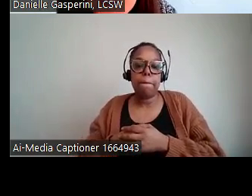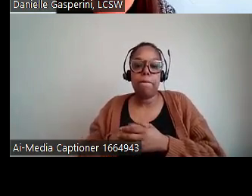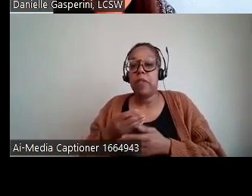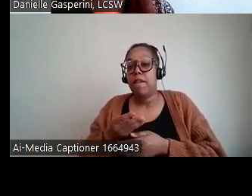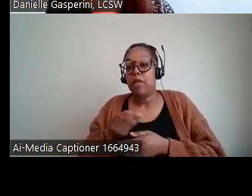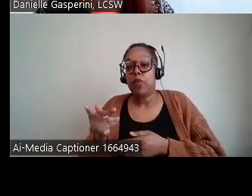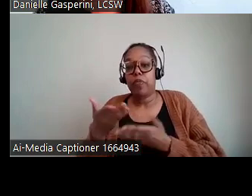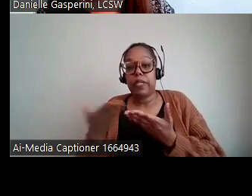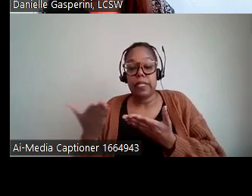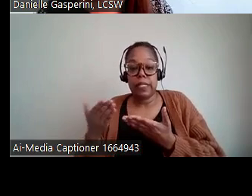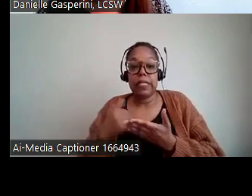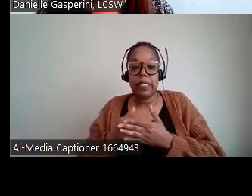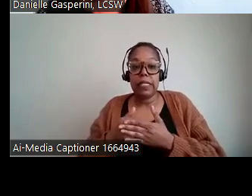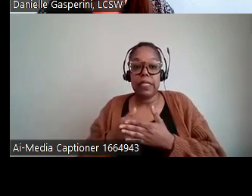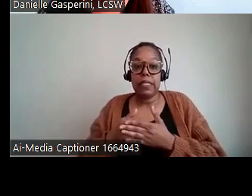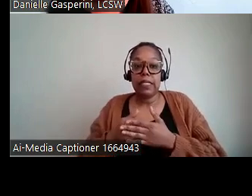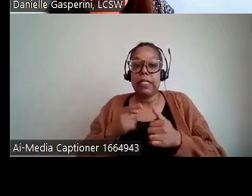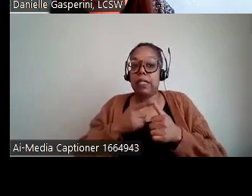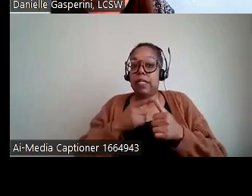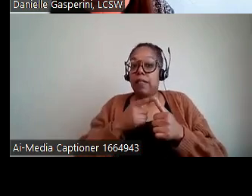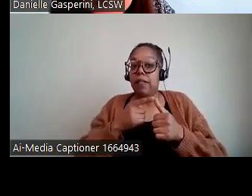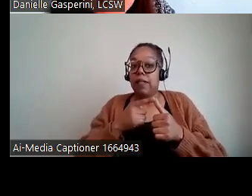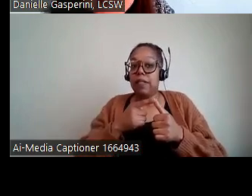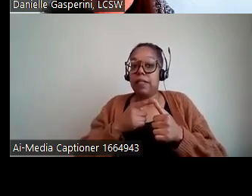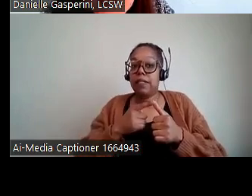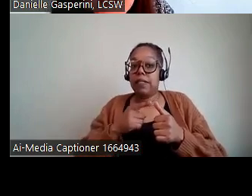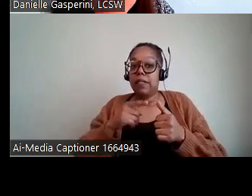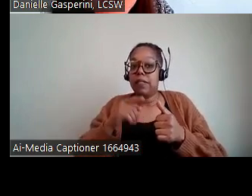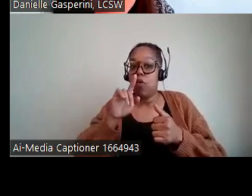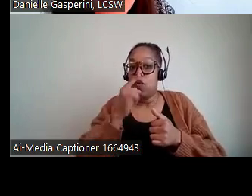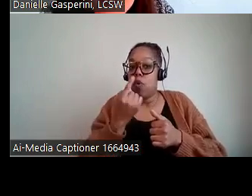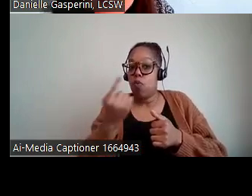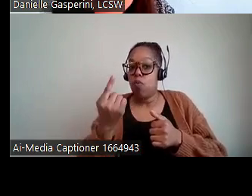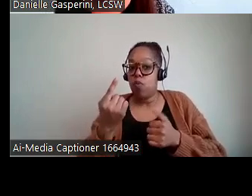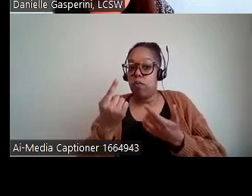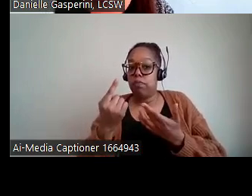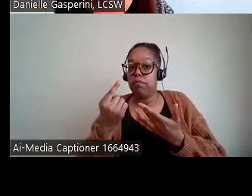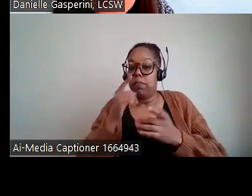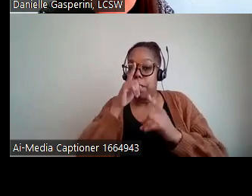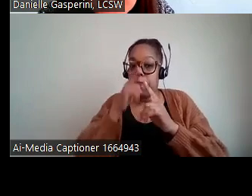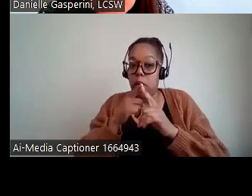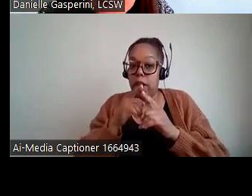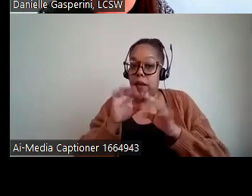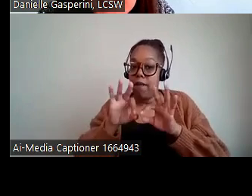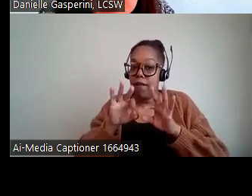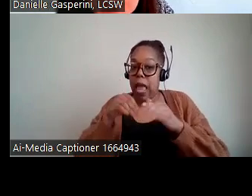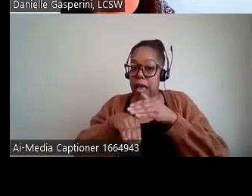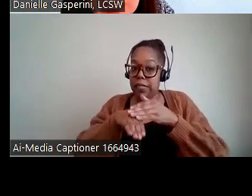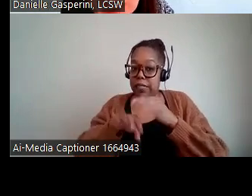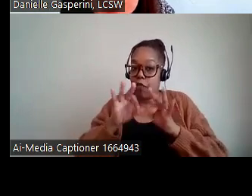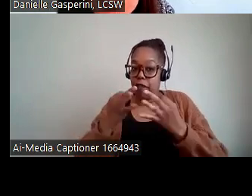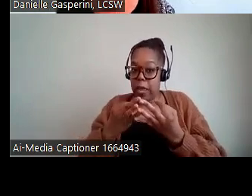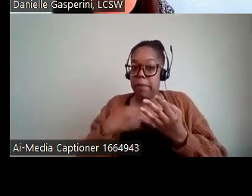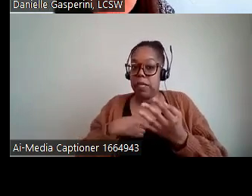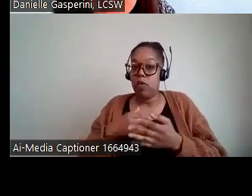single point of access for families. We're available 24/7, 365. And there's a toll-free number for the entire